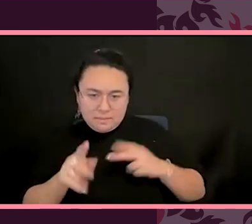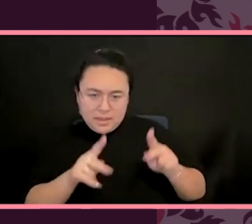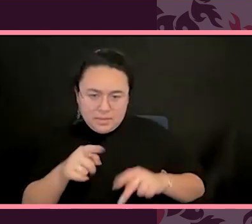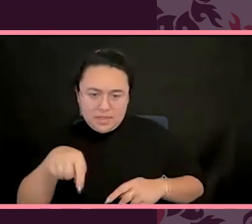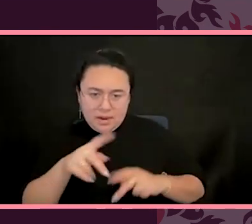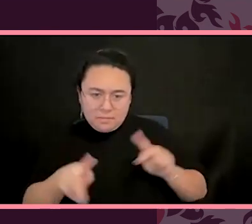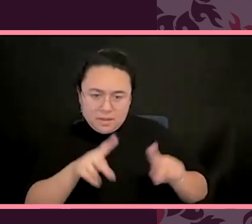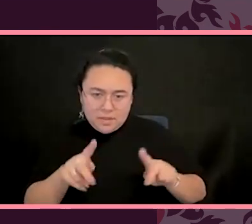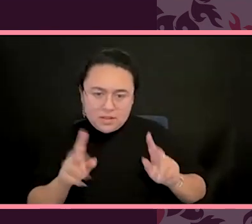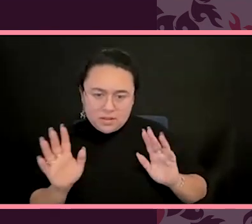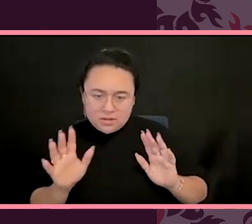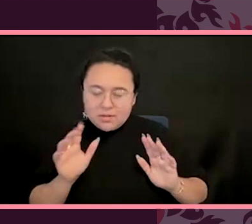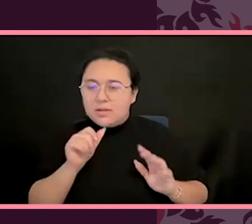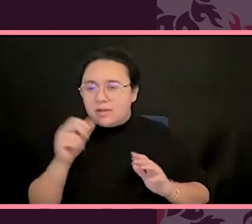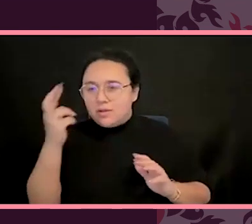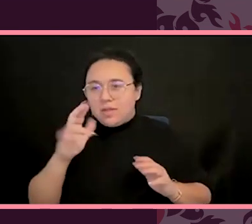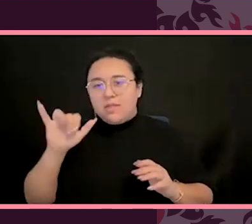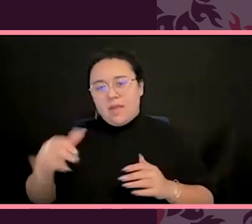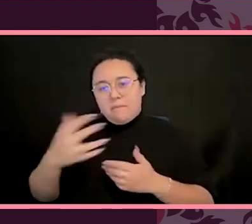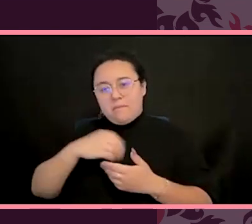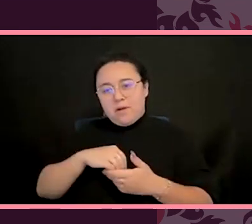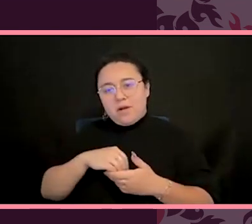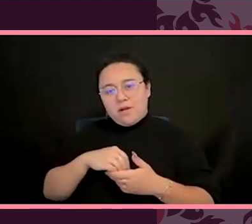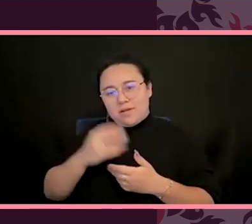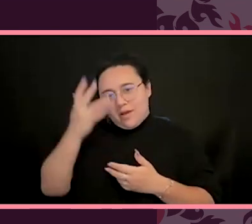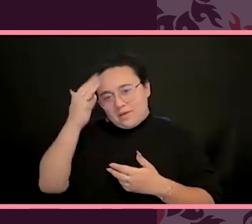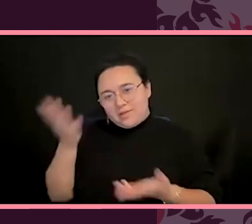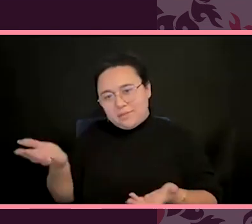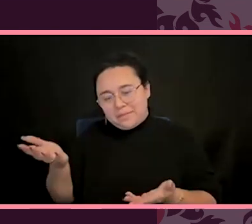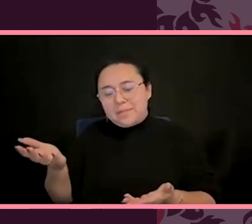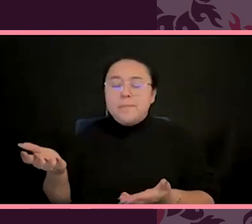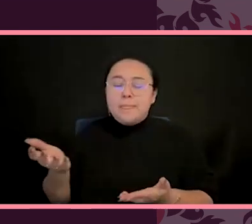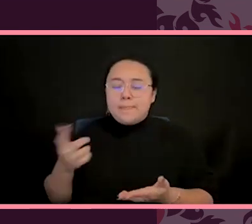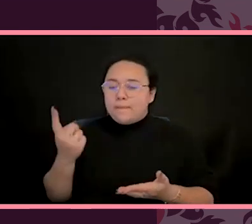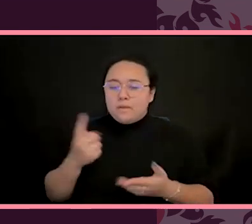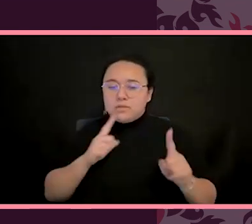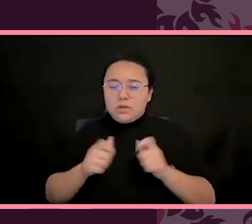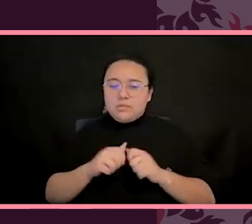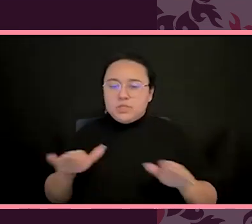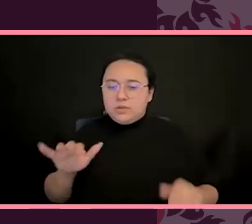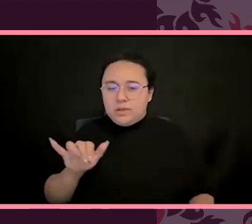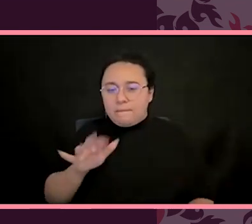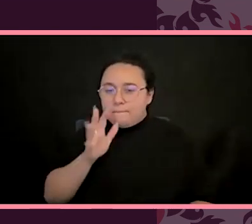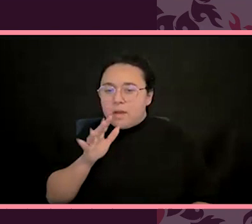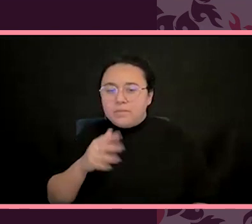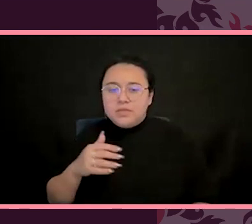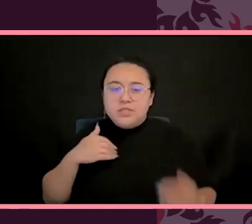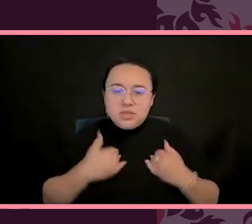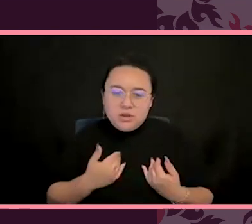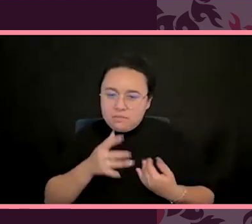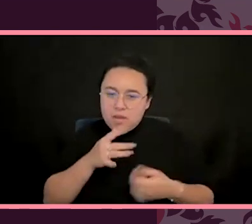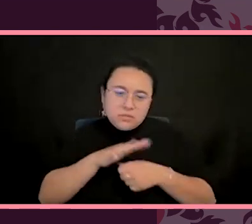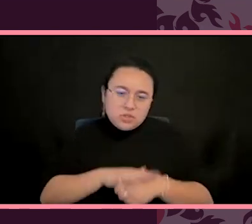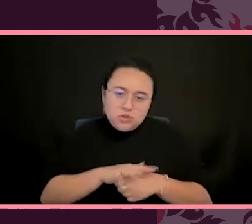And I didn't realize that was part of like my autism. And so I've always talked to my children like that. And I've always told them like, mommy's tired, mommy's